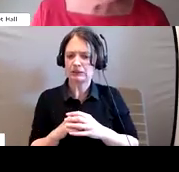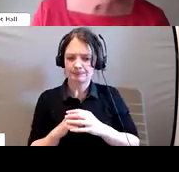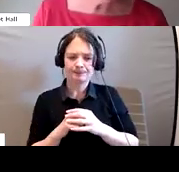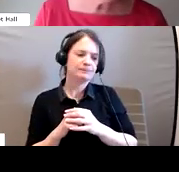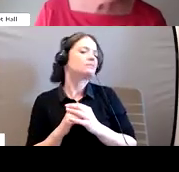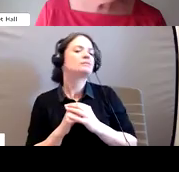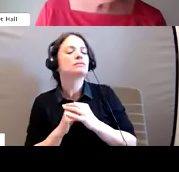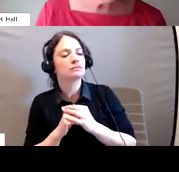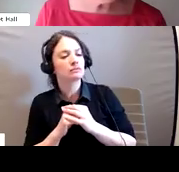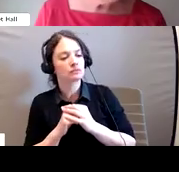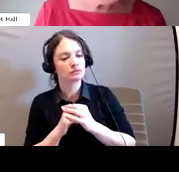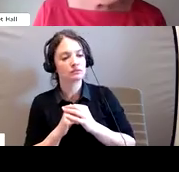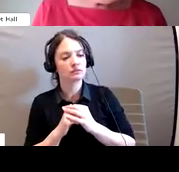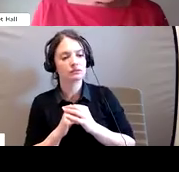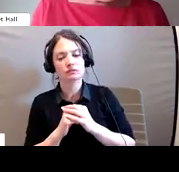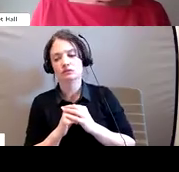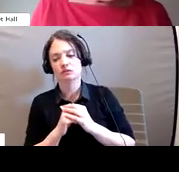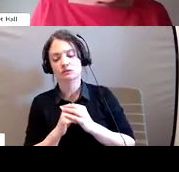same way.